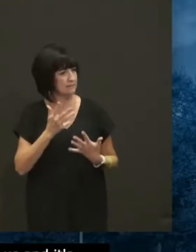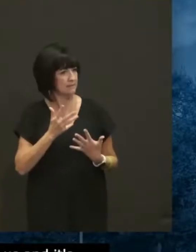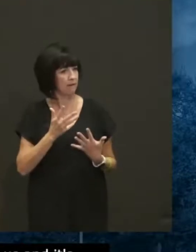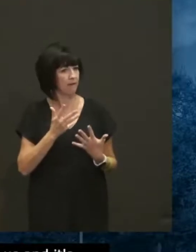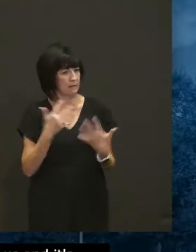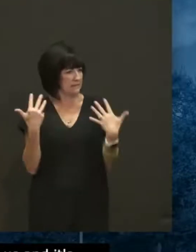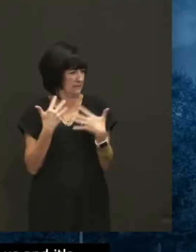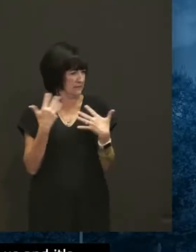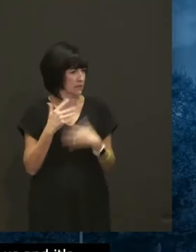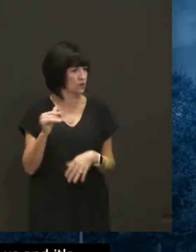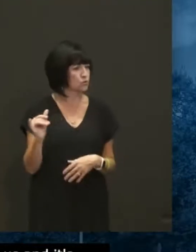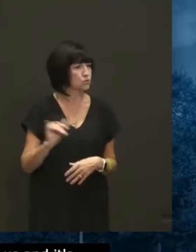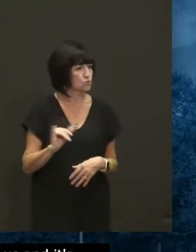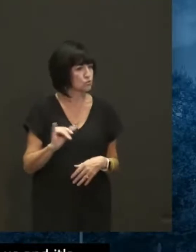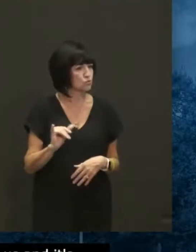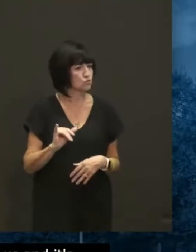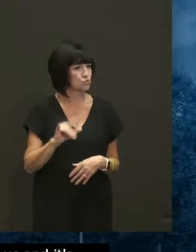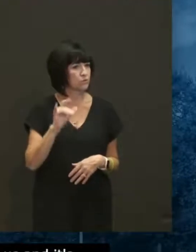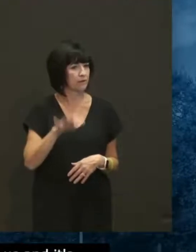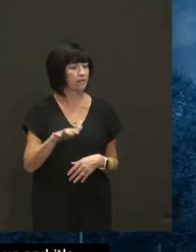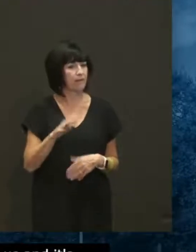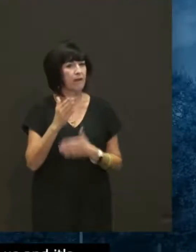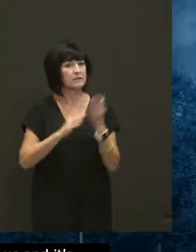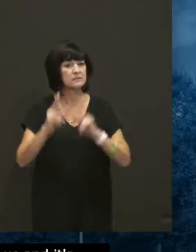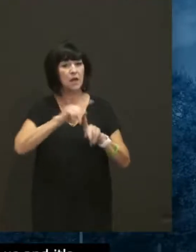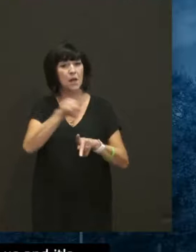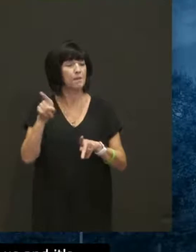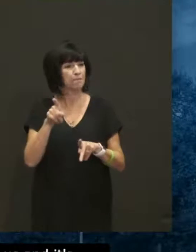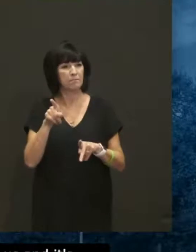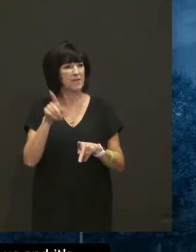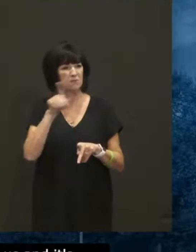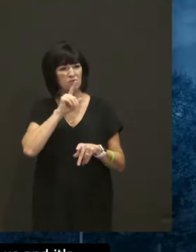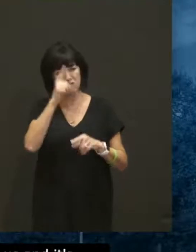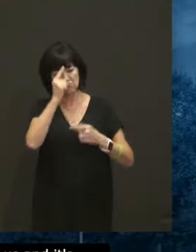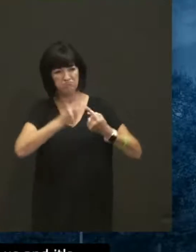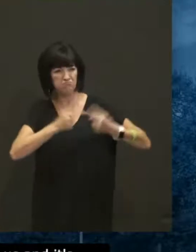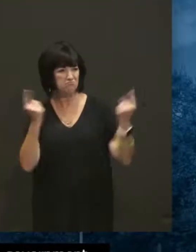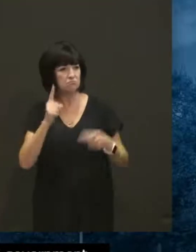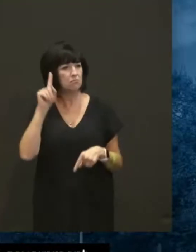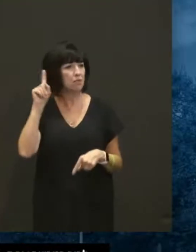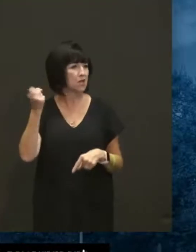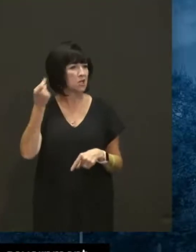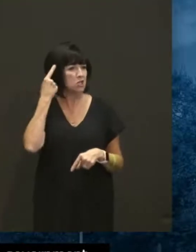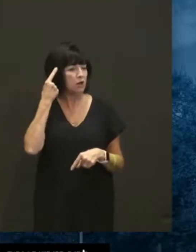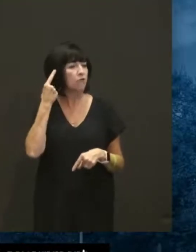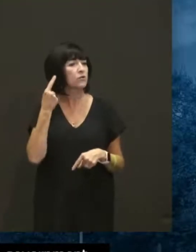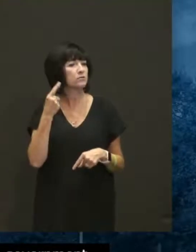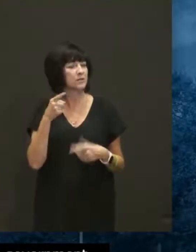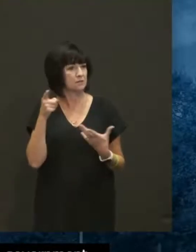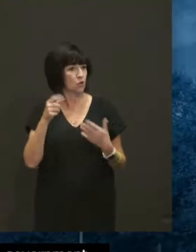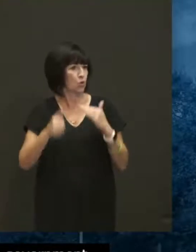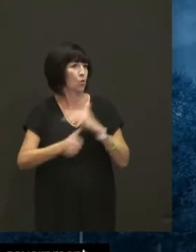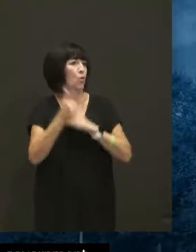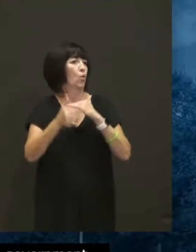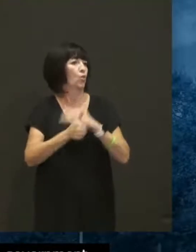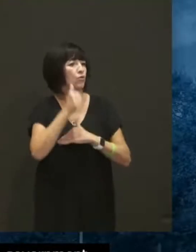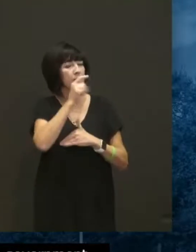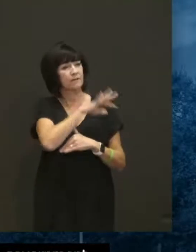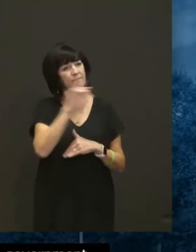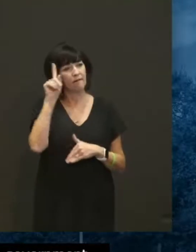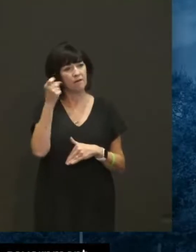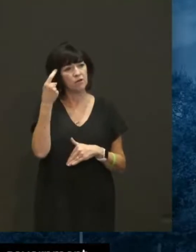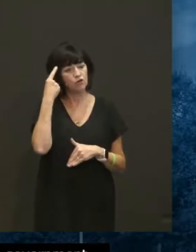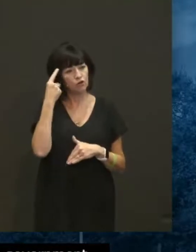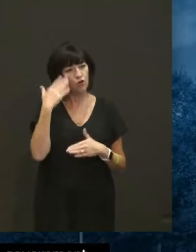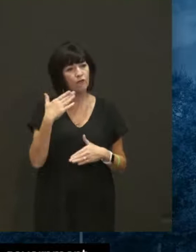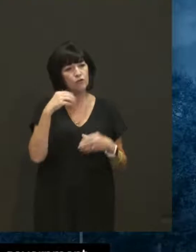to this with these anti-government militia that are threatening Governor Whitmer in Michigan,